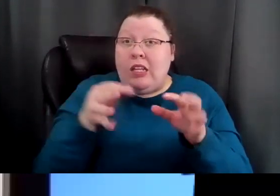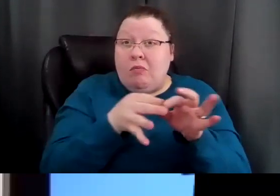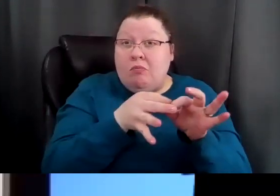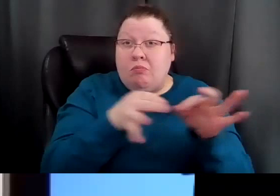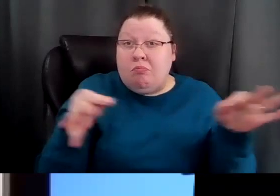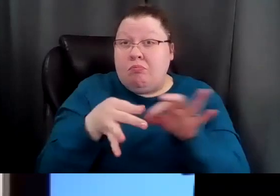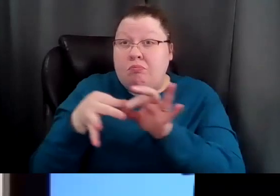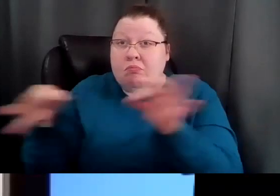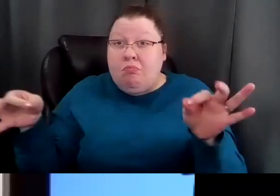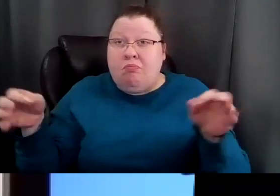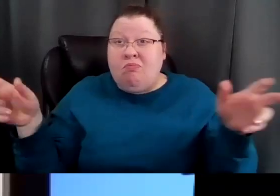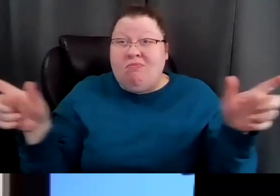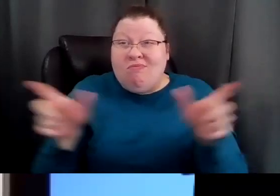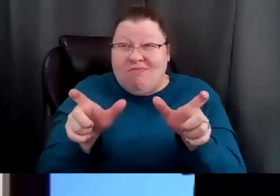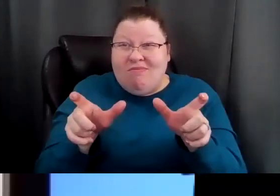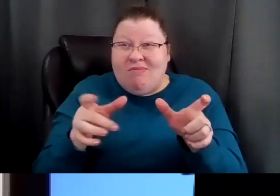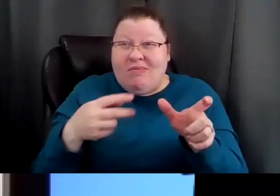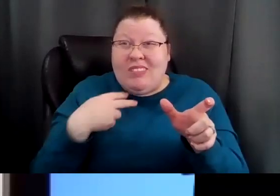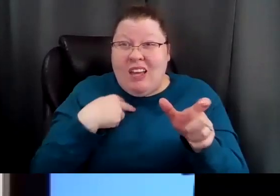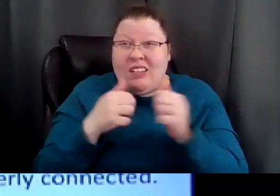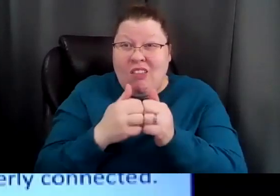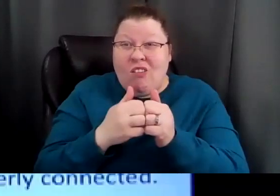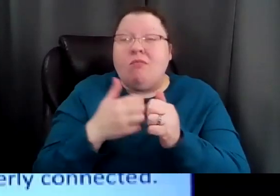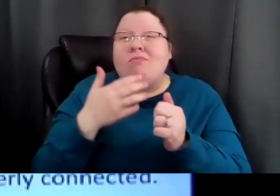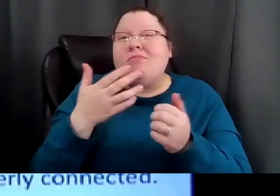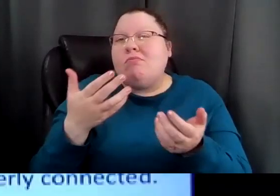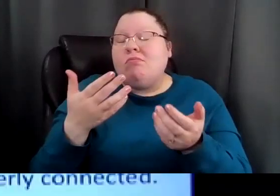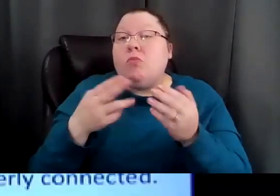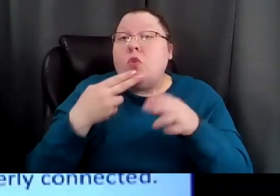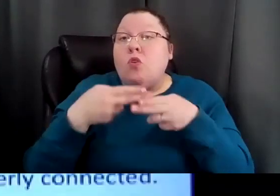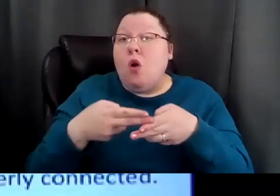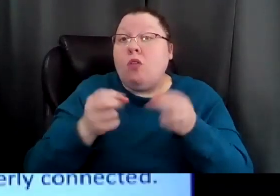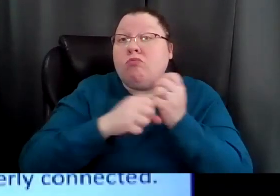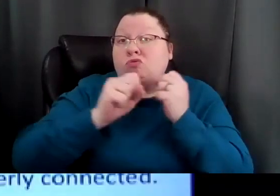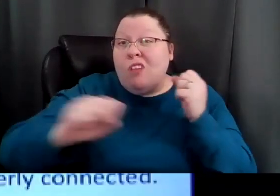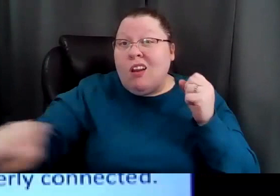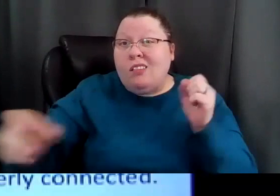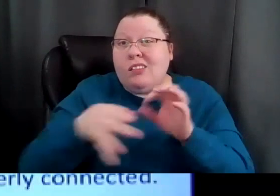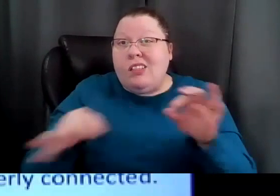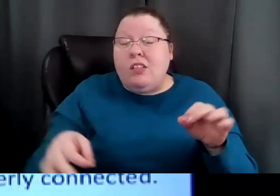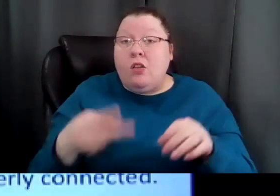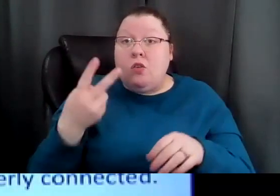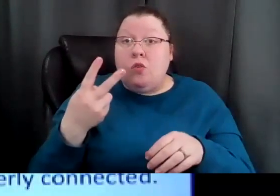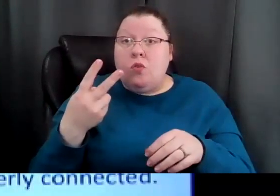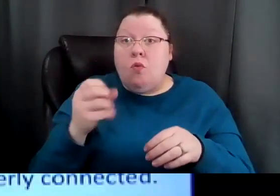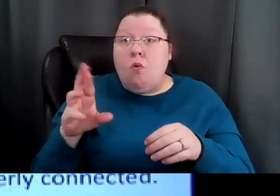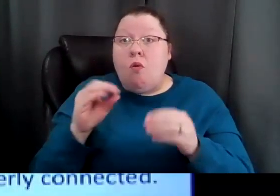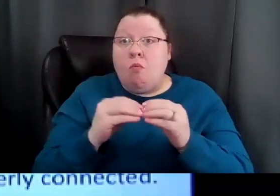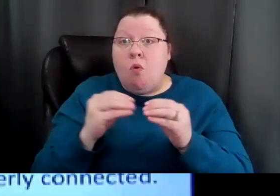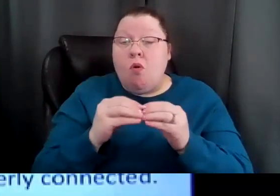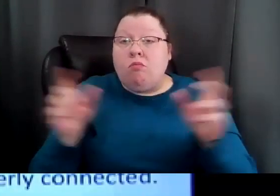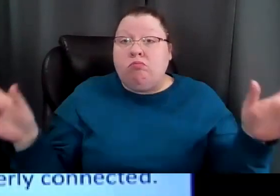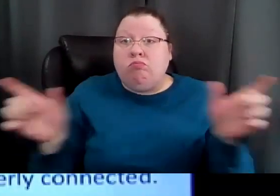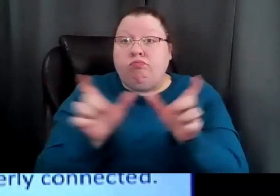stuck together like that, it's also a bad deal. And these are called run-on sentences, two or more sentences that are attached